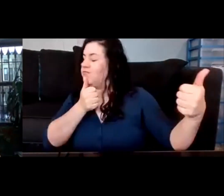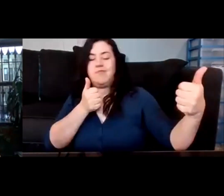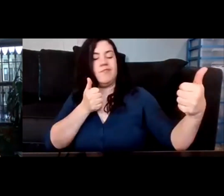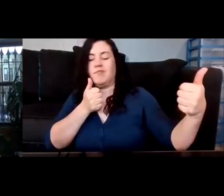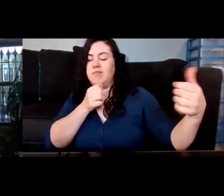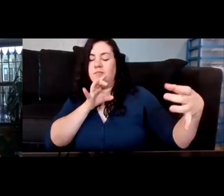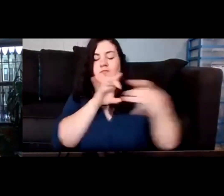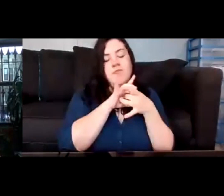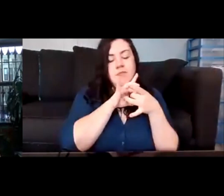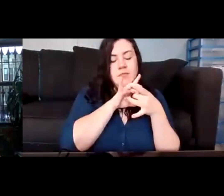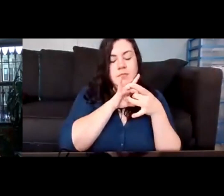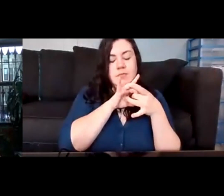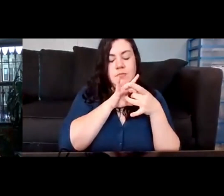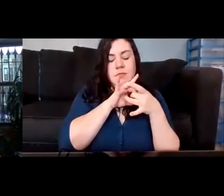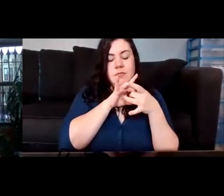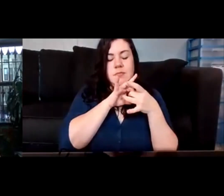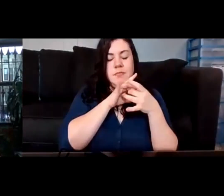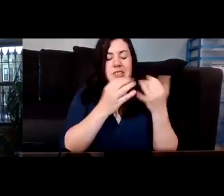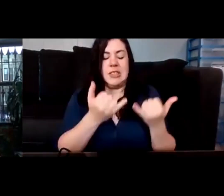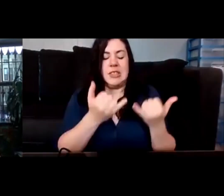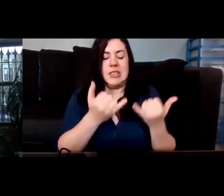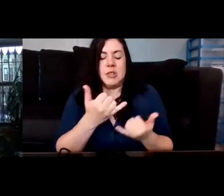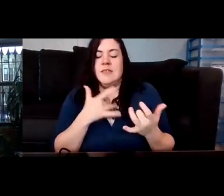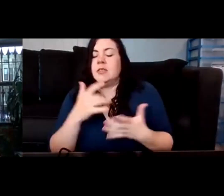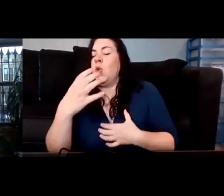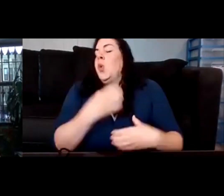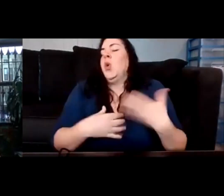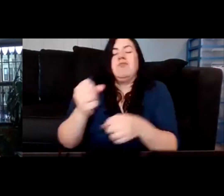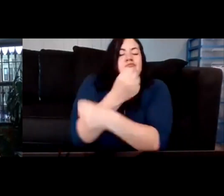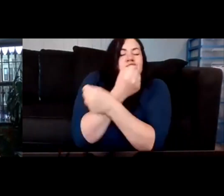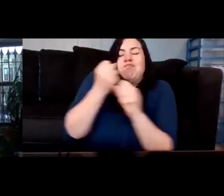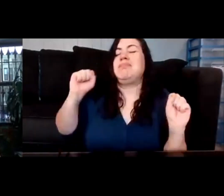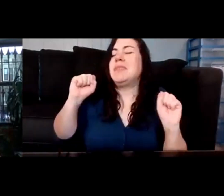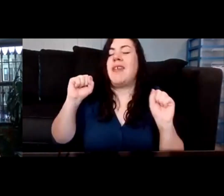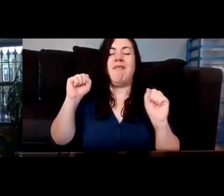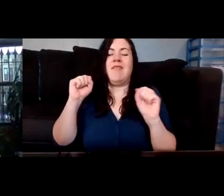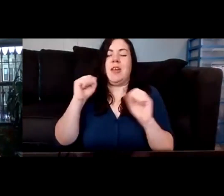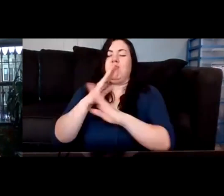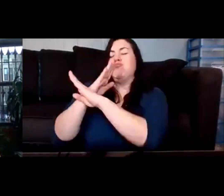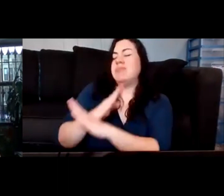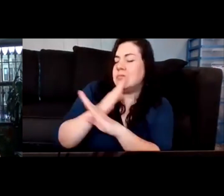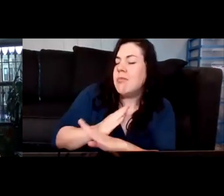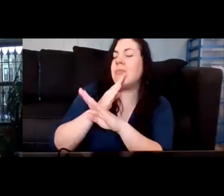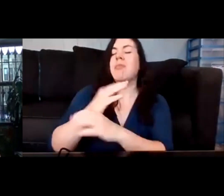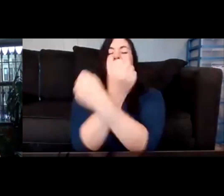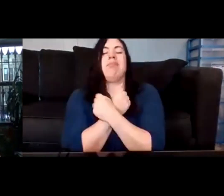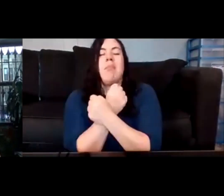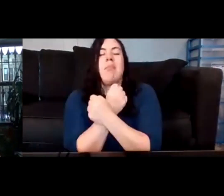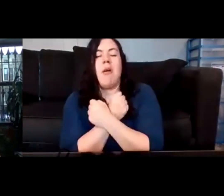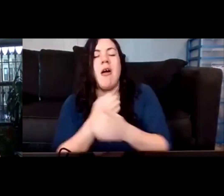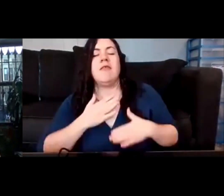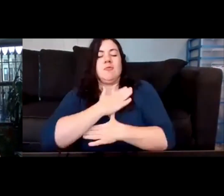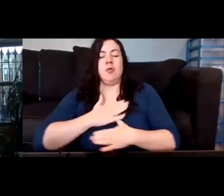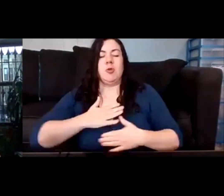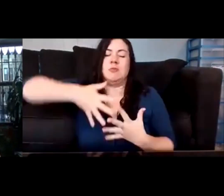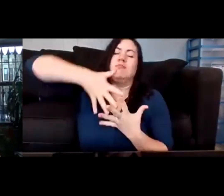And so these feelings, these wishes of love and protection and safety and joy and groundedness